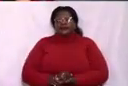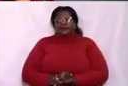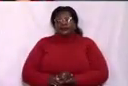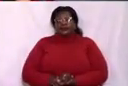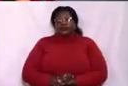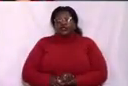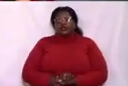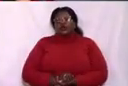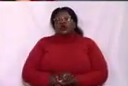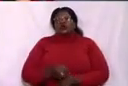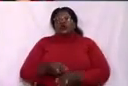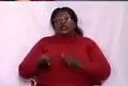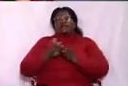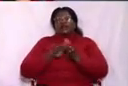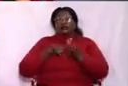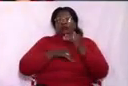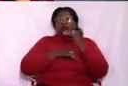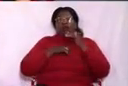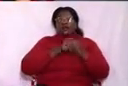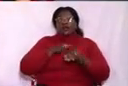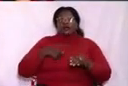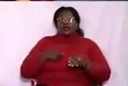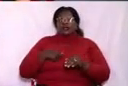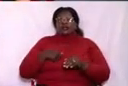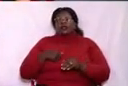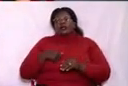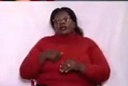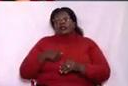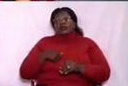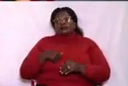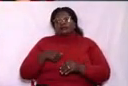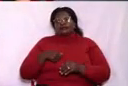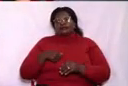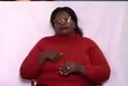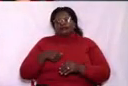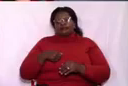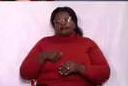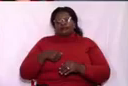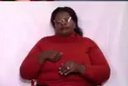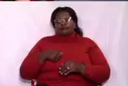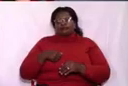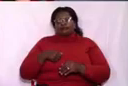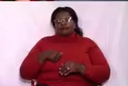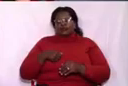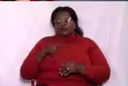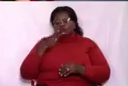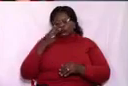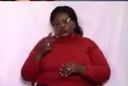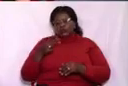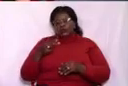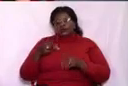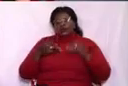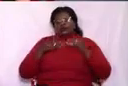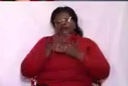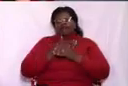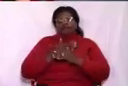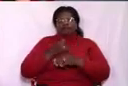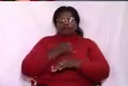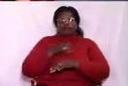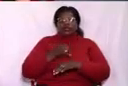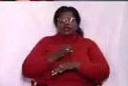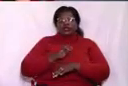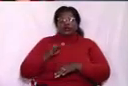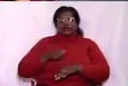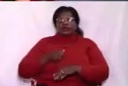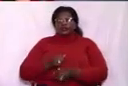inquire more about our services and as well as our co-working space. Yeah, so you have a comment from Beyond. He says,